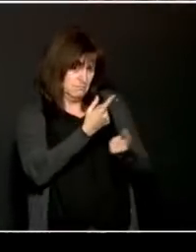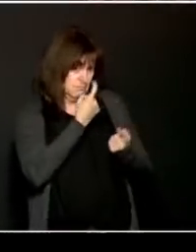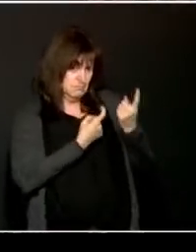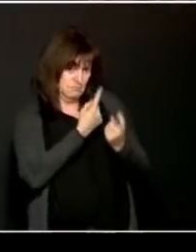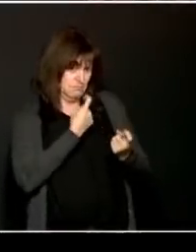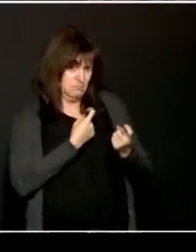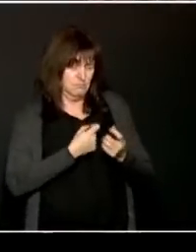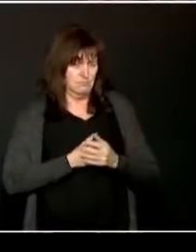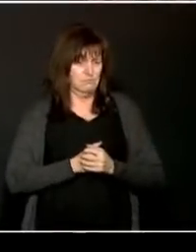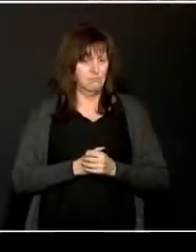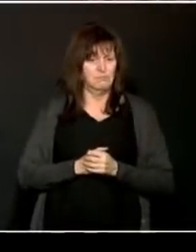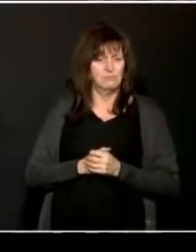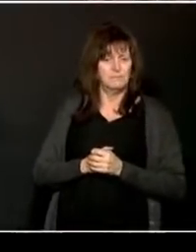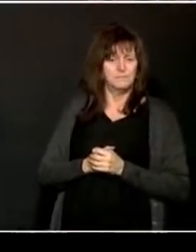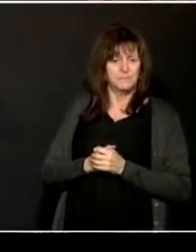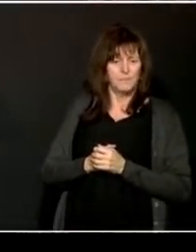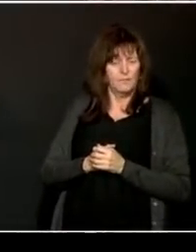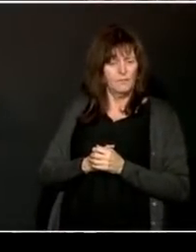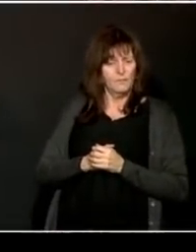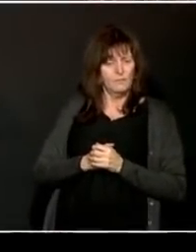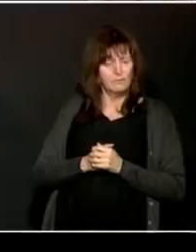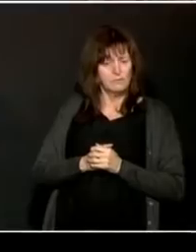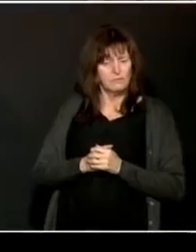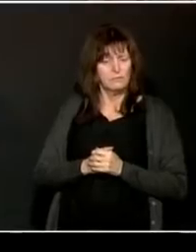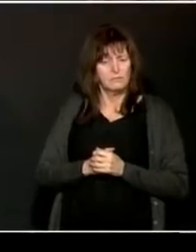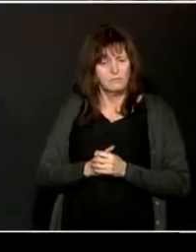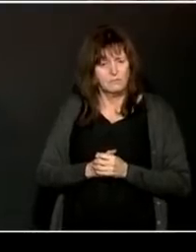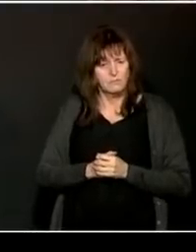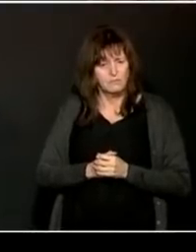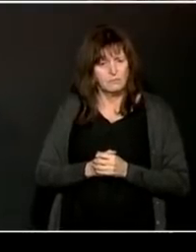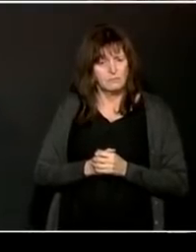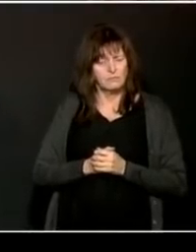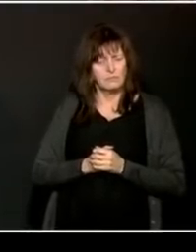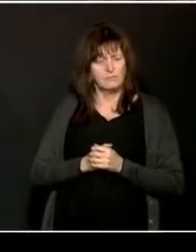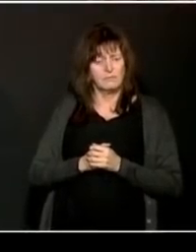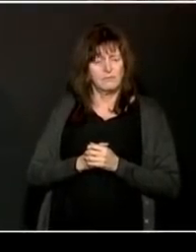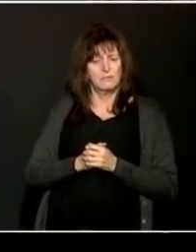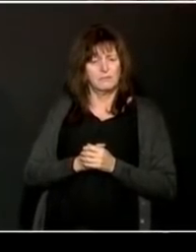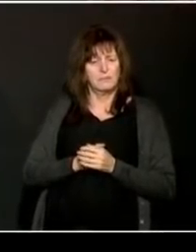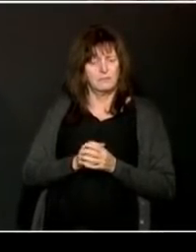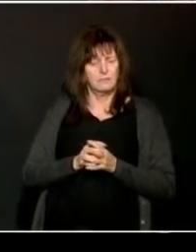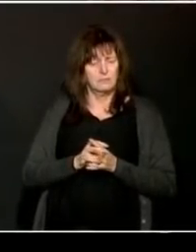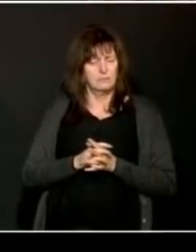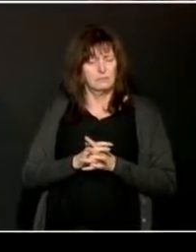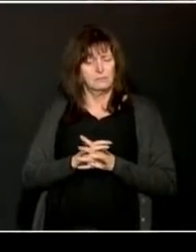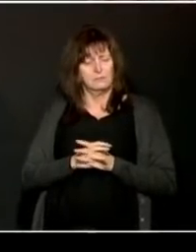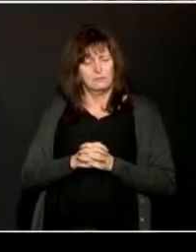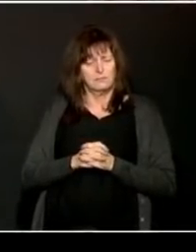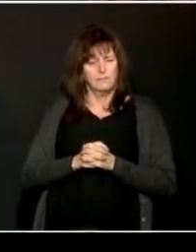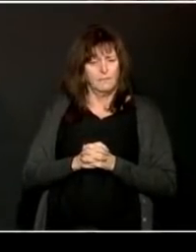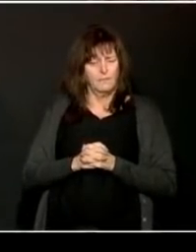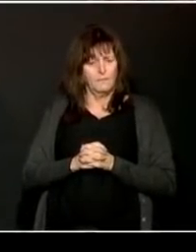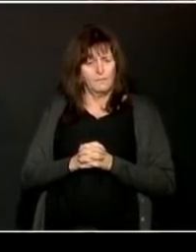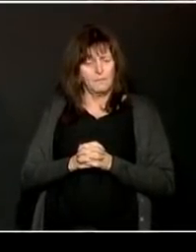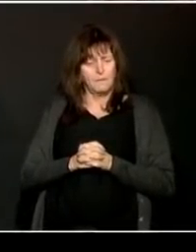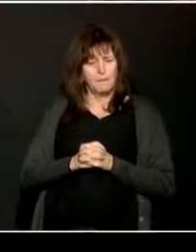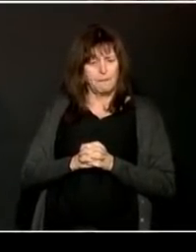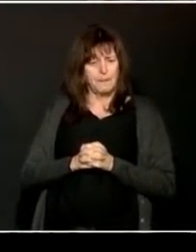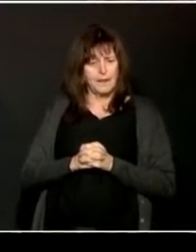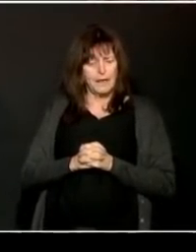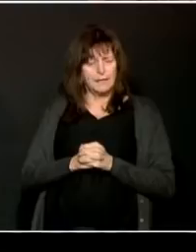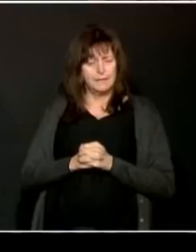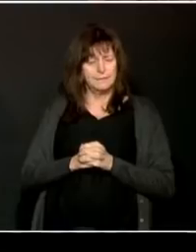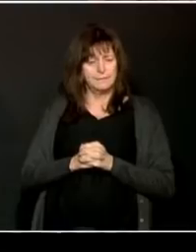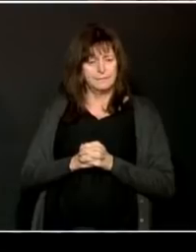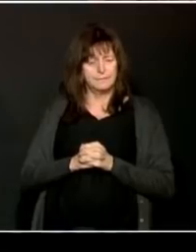one follow-up. Over to the first question, please. A reminder to press star 1 should you have a question. First,